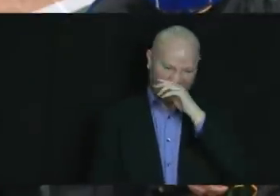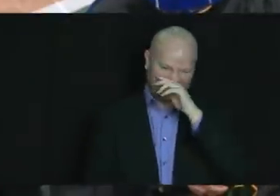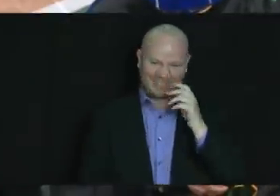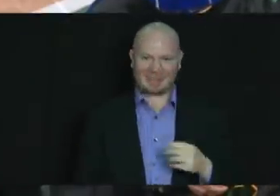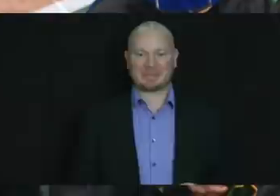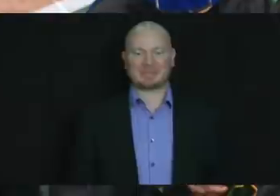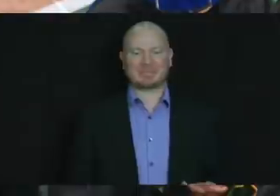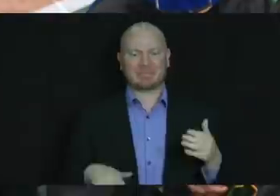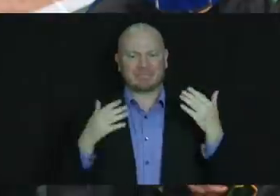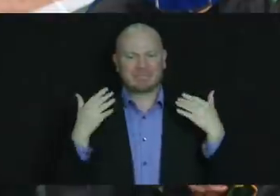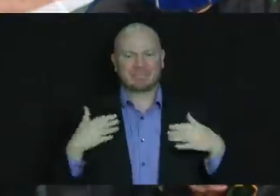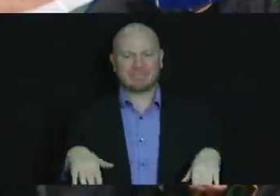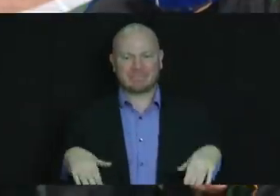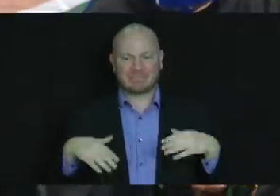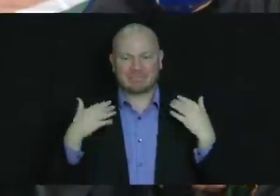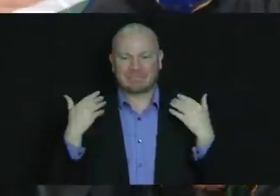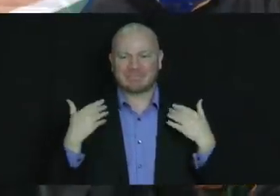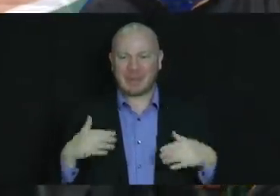Wow.